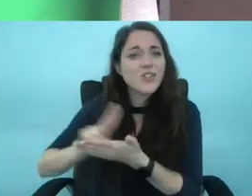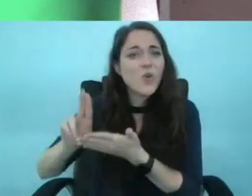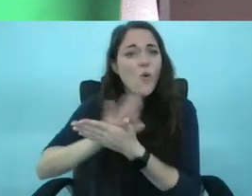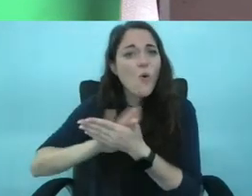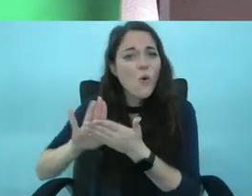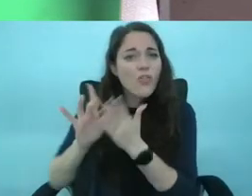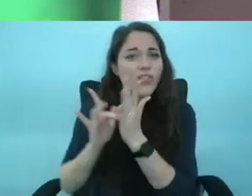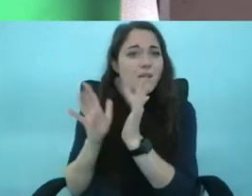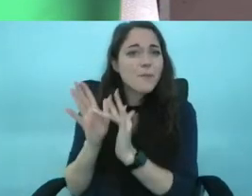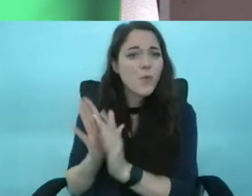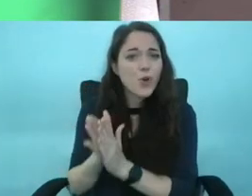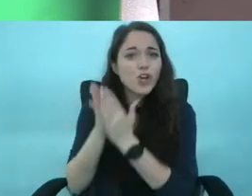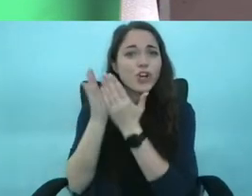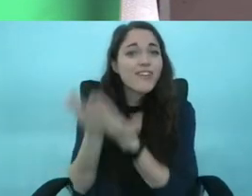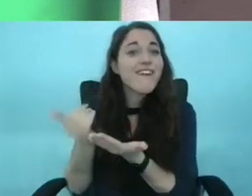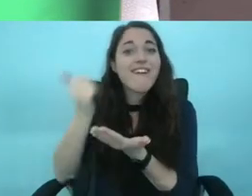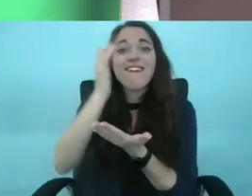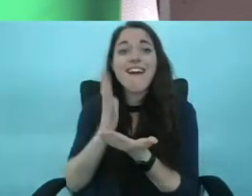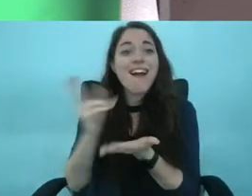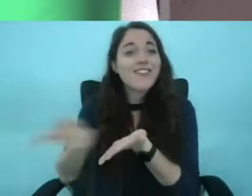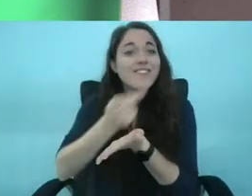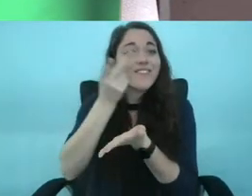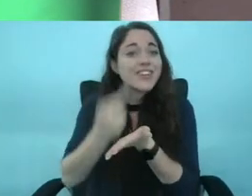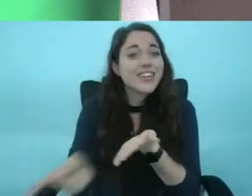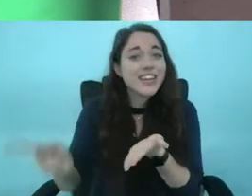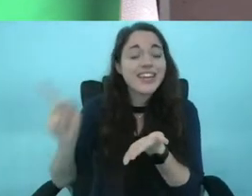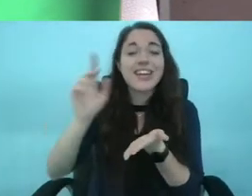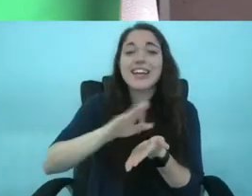word. God's never failed us